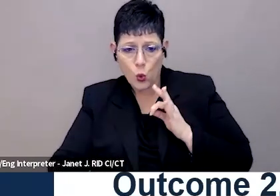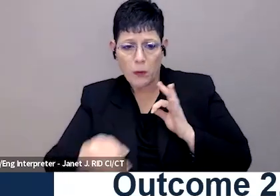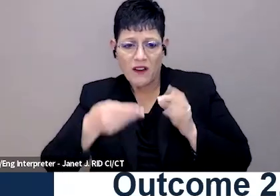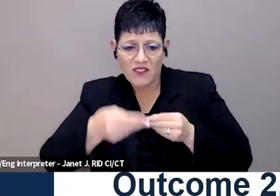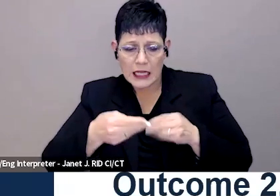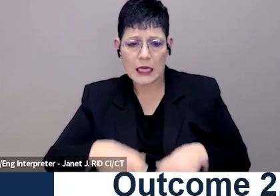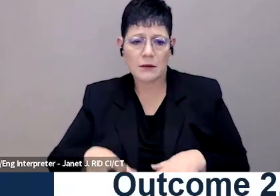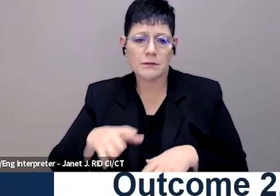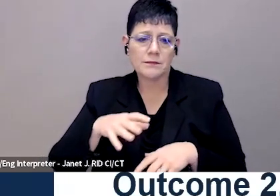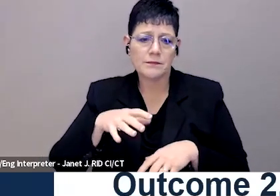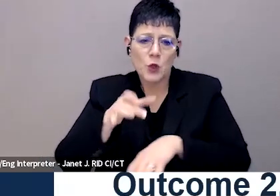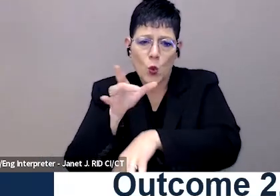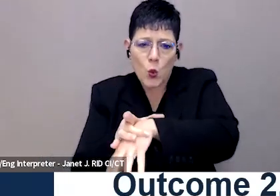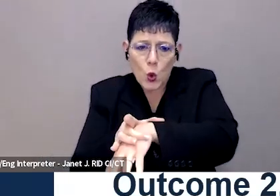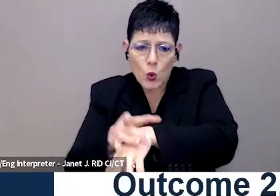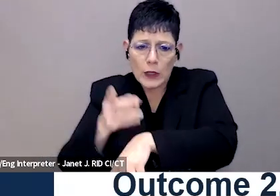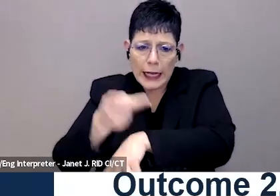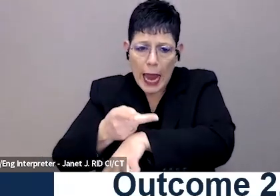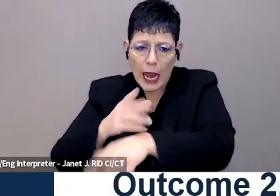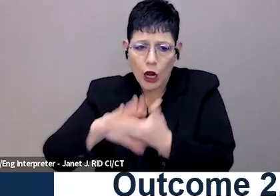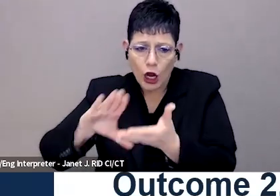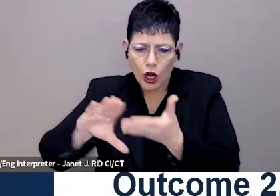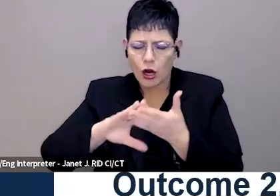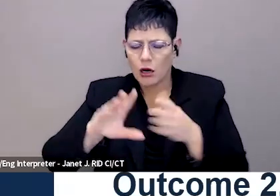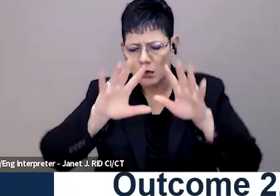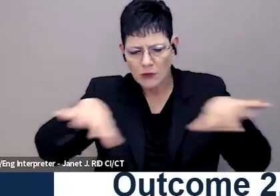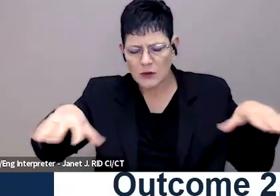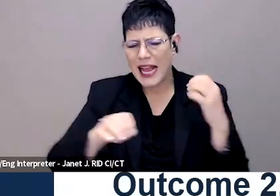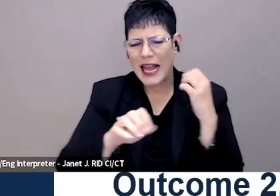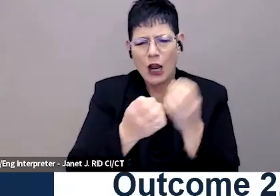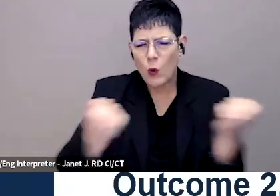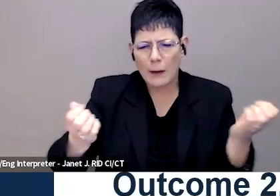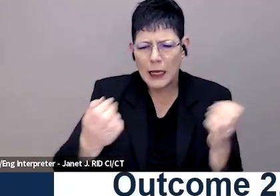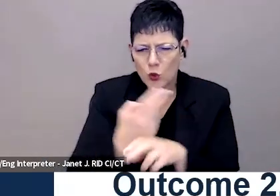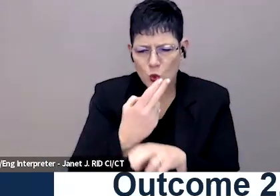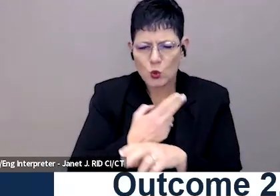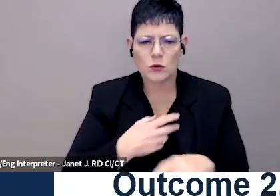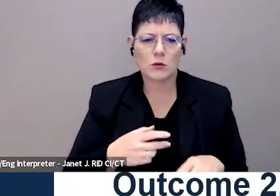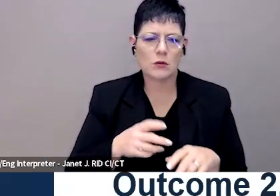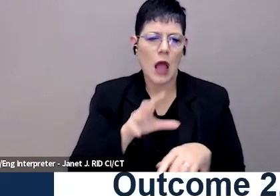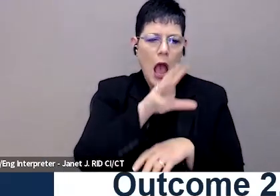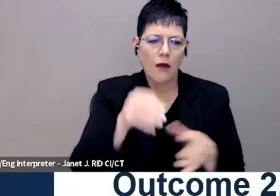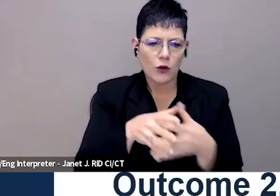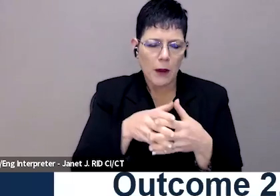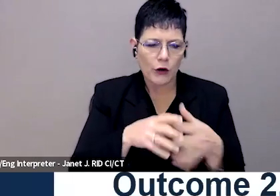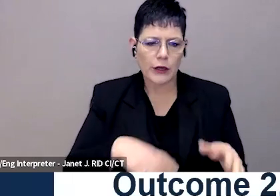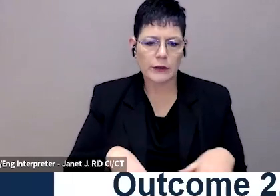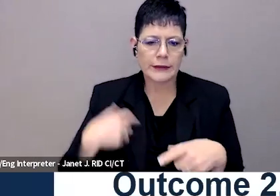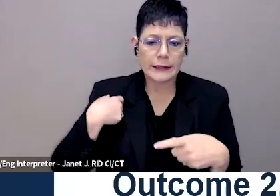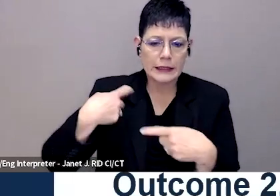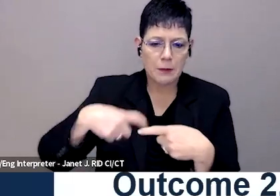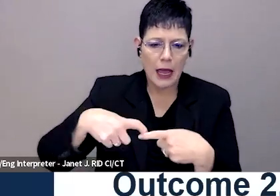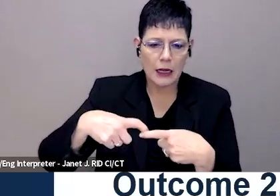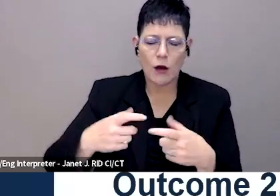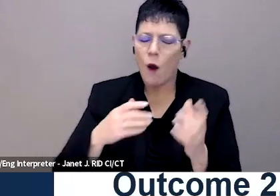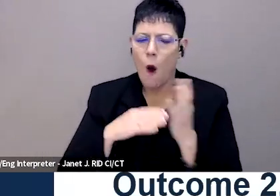operating specialized equipment, and more. African American and Hispanic caregivers more often help with medical nursing tasks than